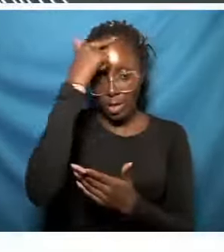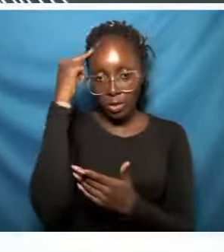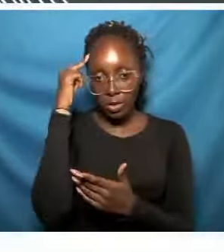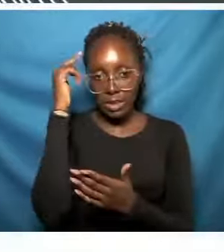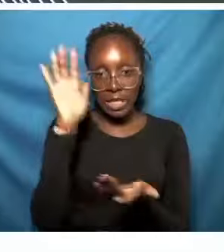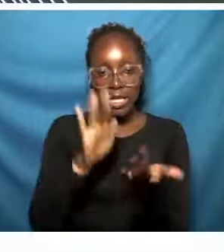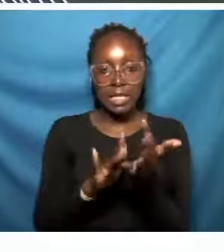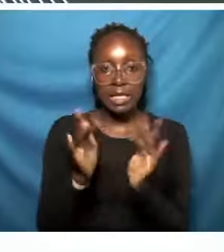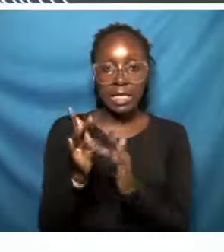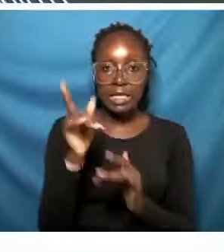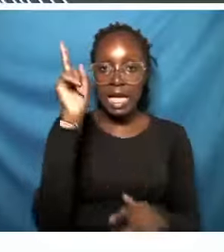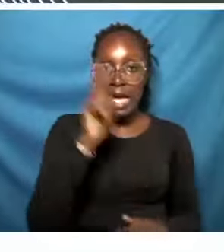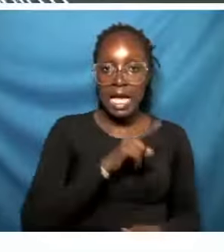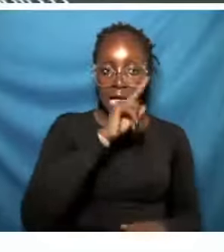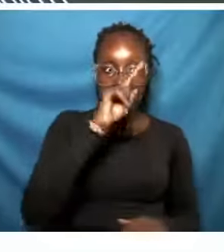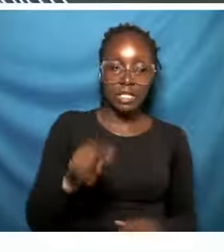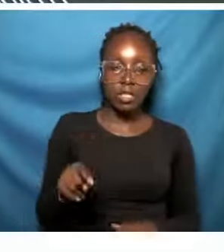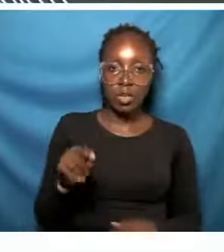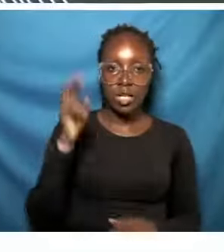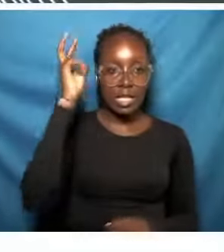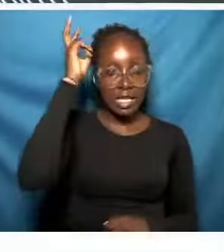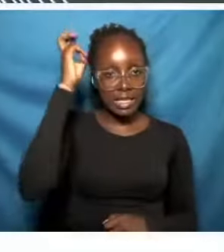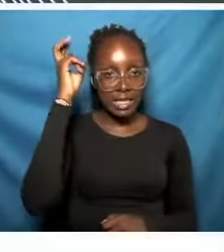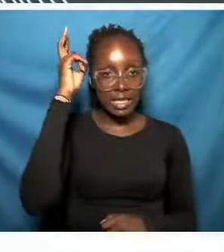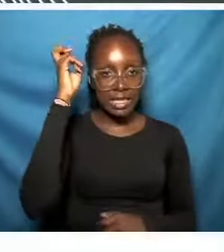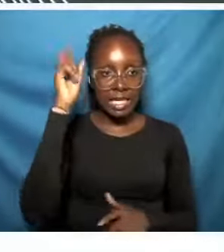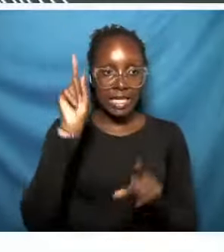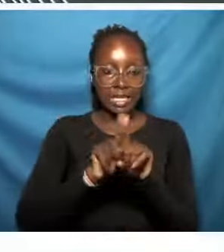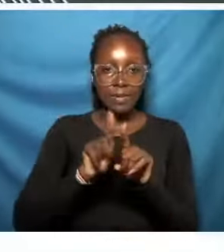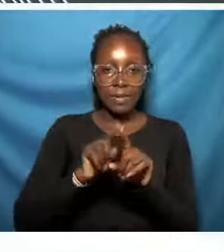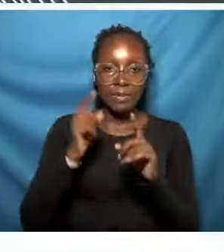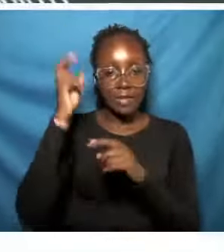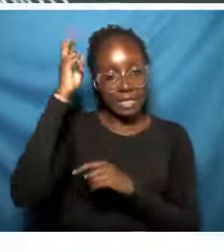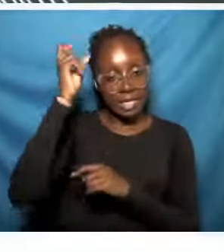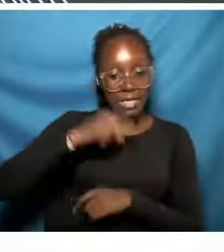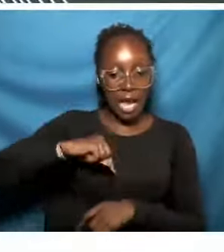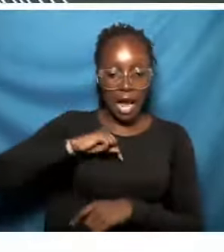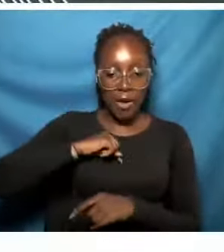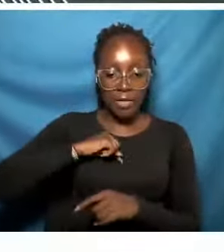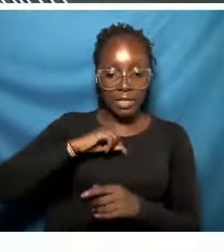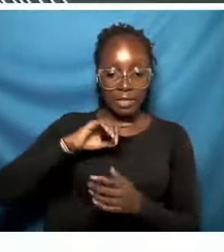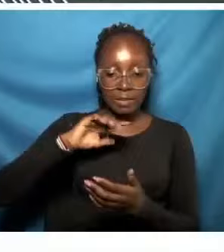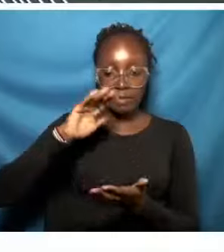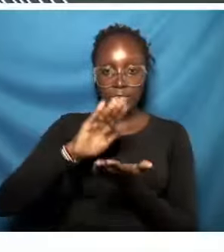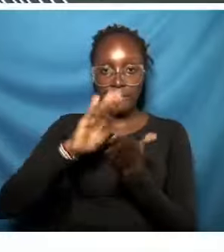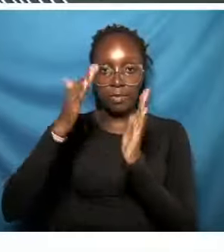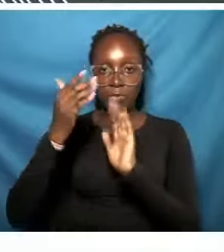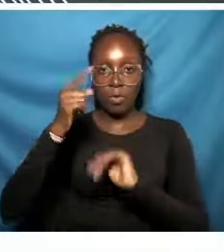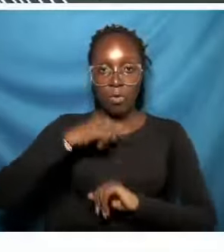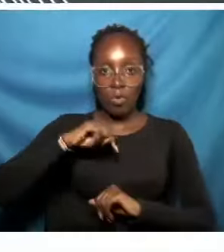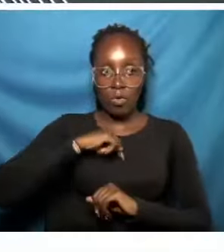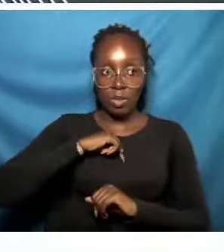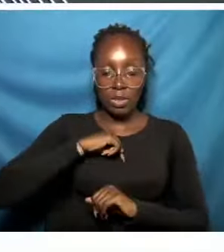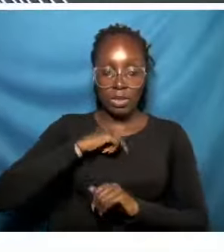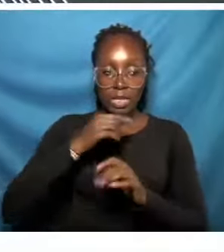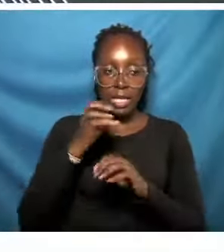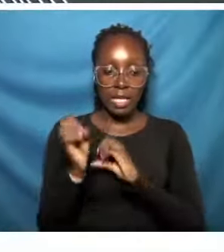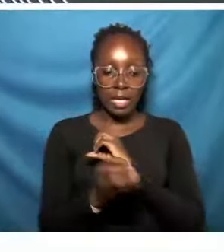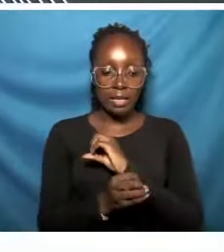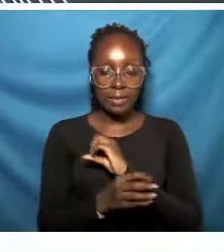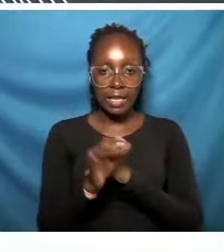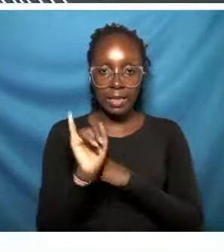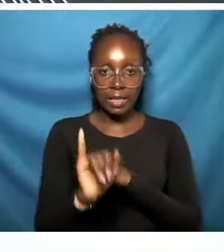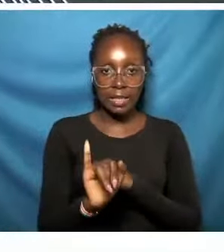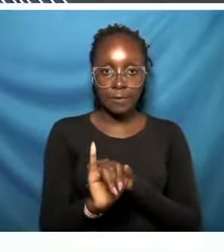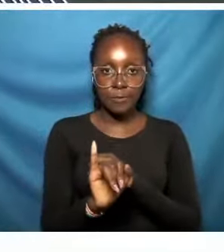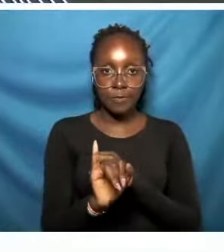debt of unforgiveness and our sins that stood against us. Let me explain this from a Jewish context. Do you know, in Jewish